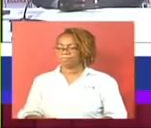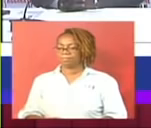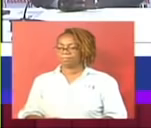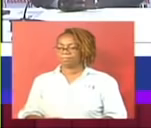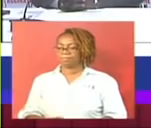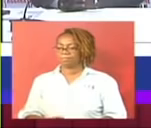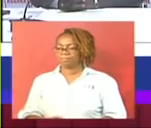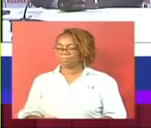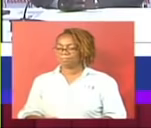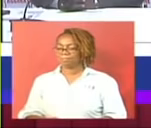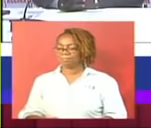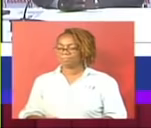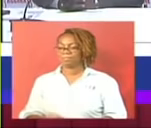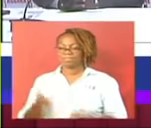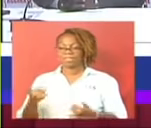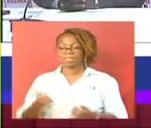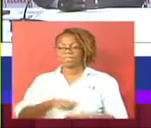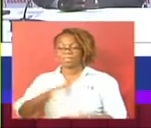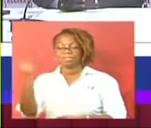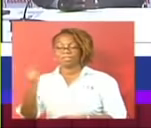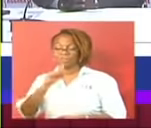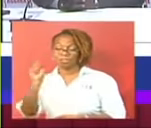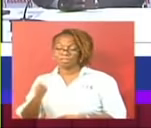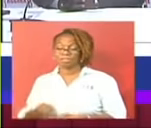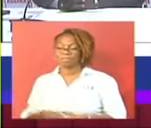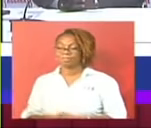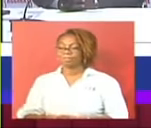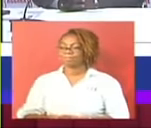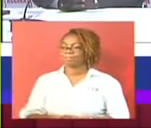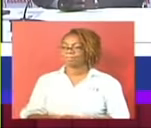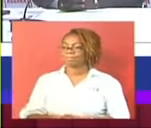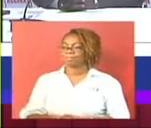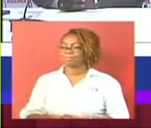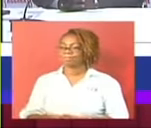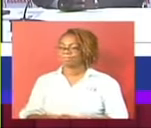go to Newsday for your first two questions.